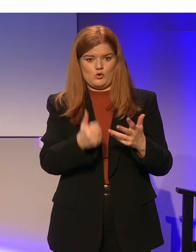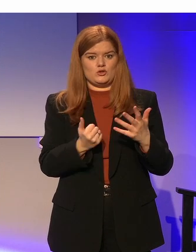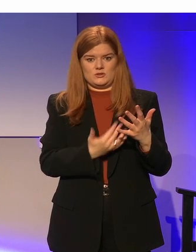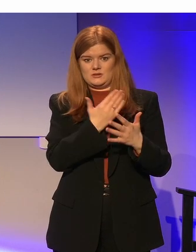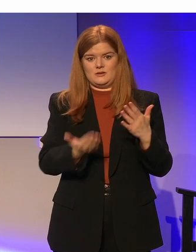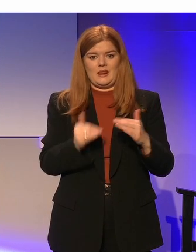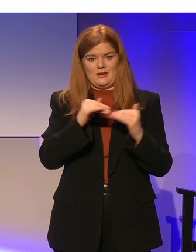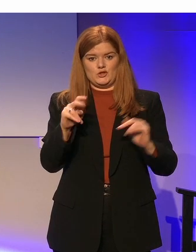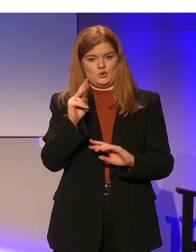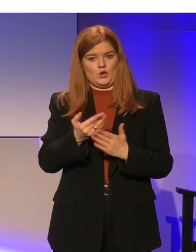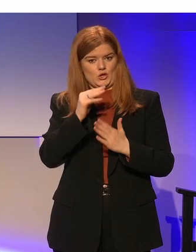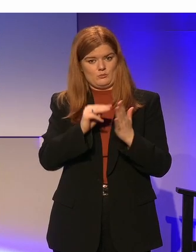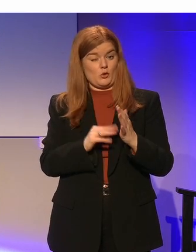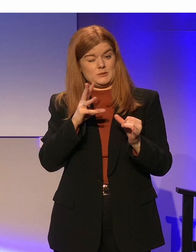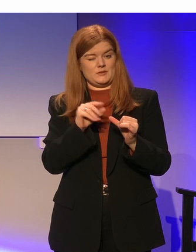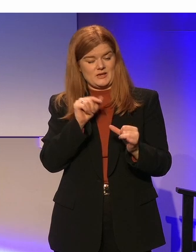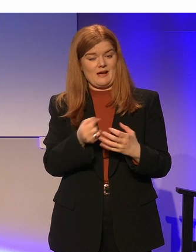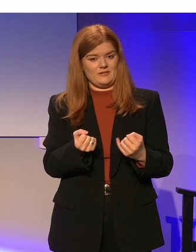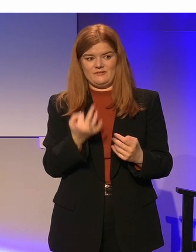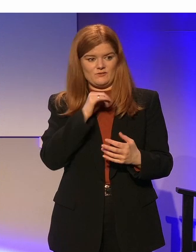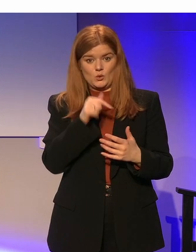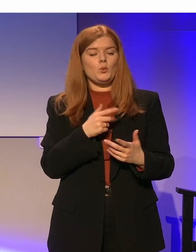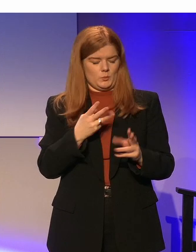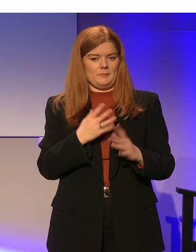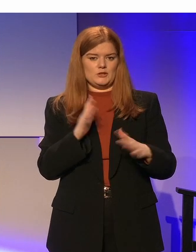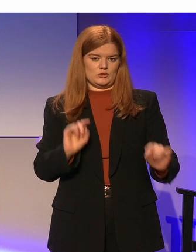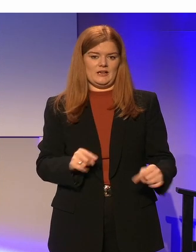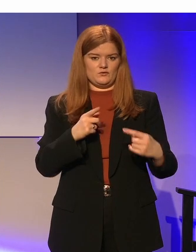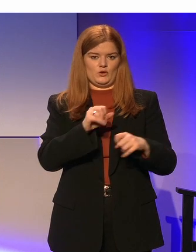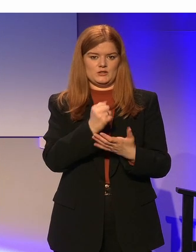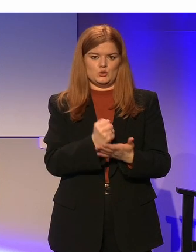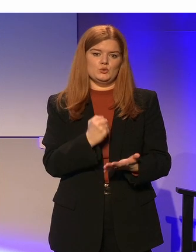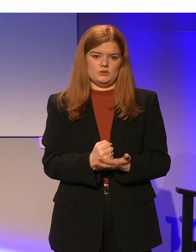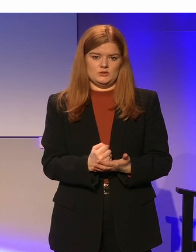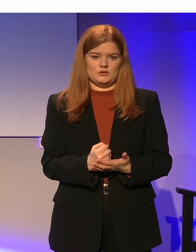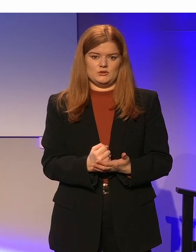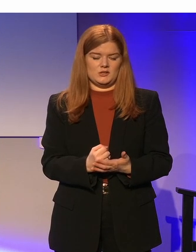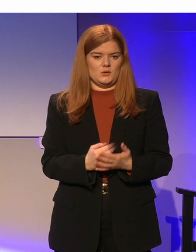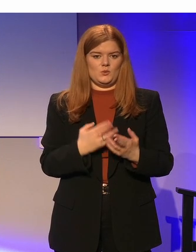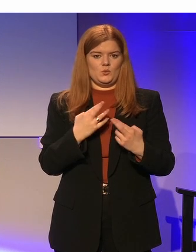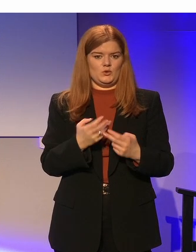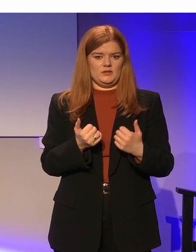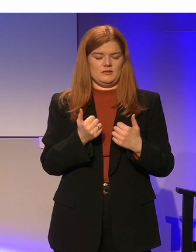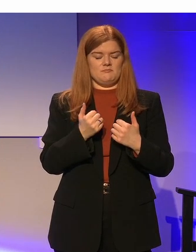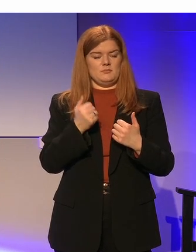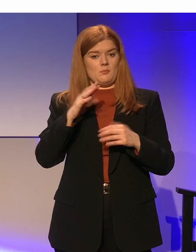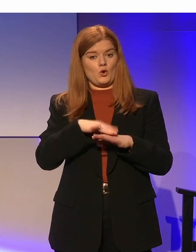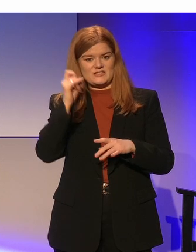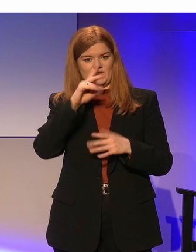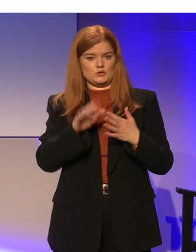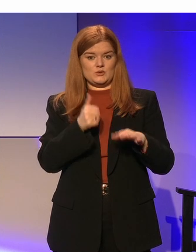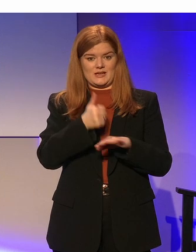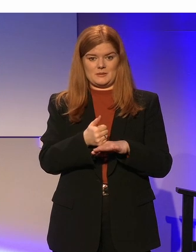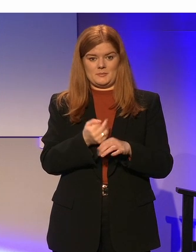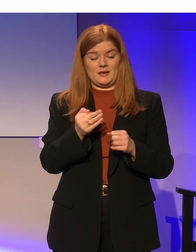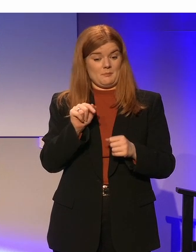that level 2 learning program in particular would have been very challenging to put in place, and perhaps